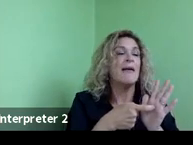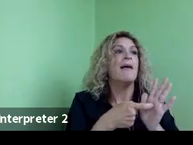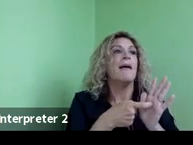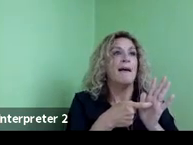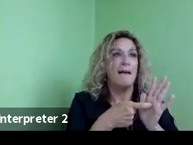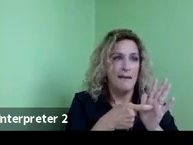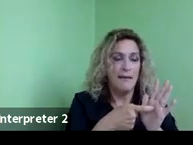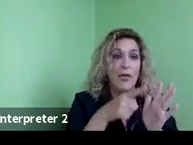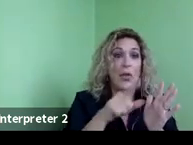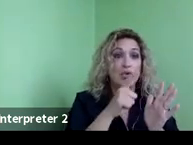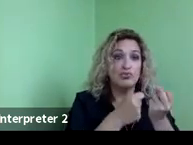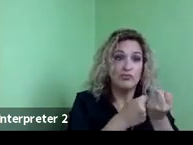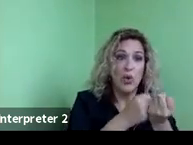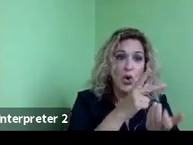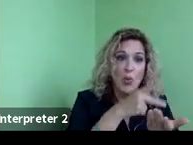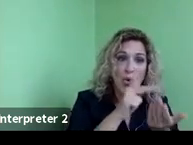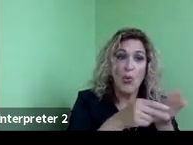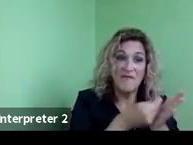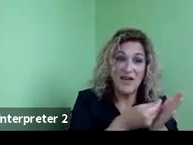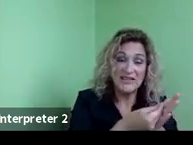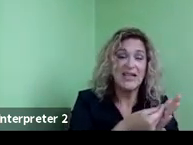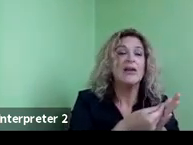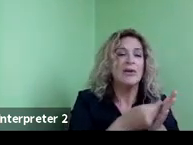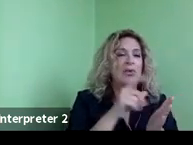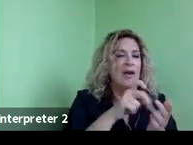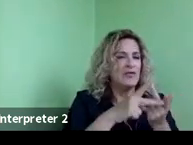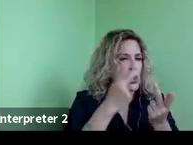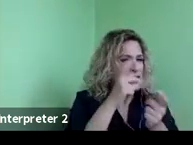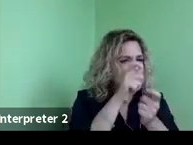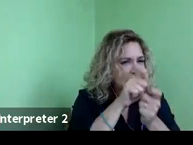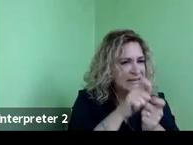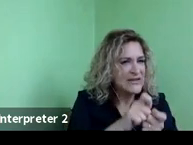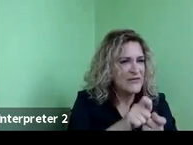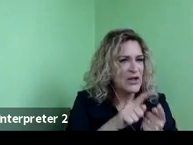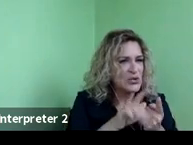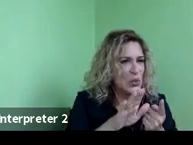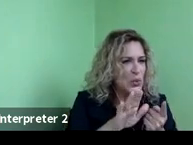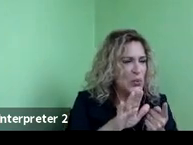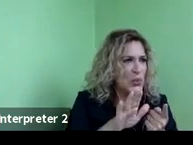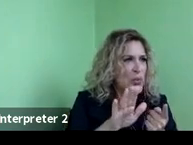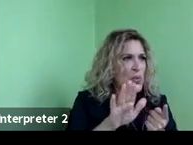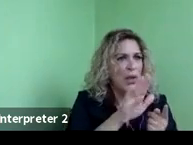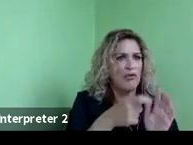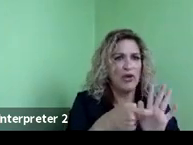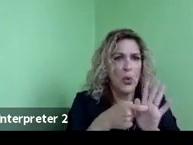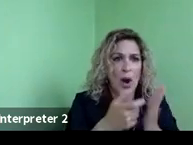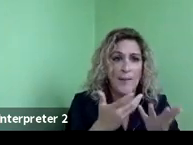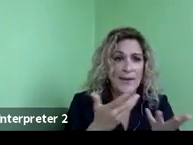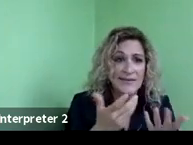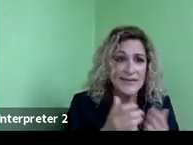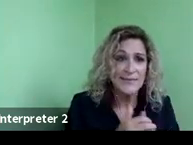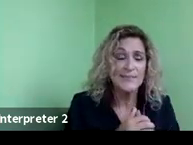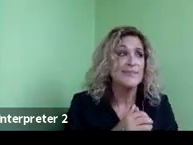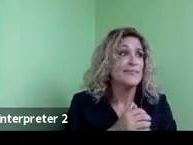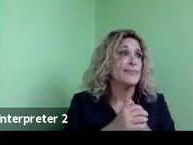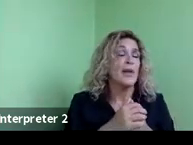that's what you really need to look at is on for each of the funding sources that you have. What are their requirements